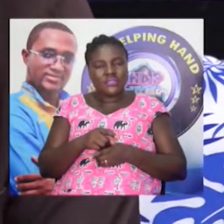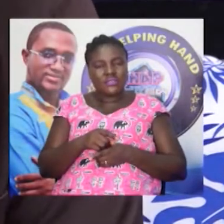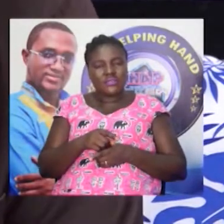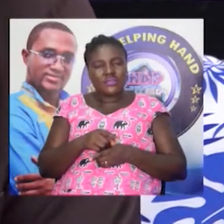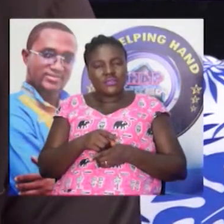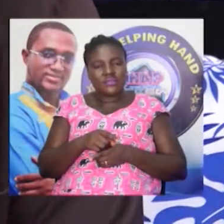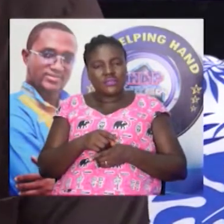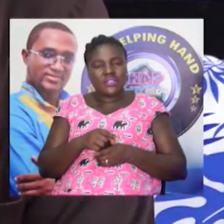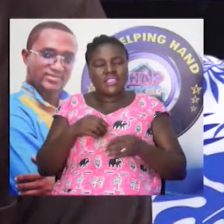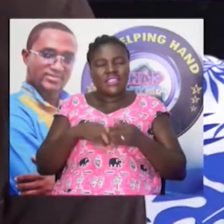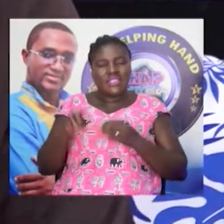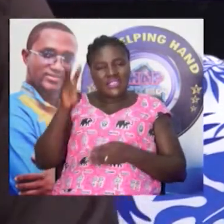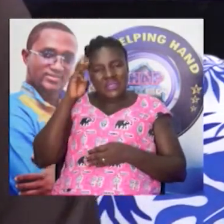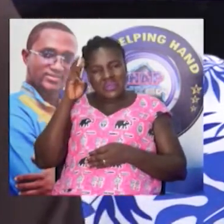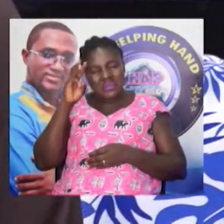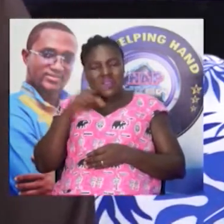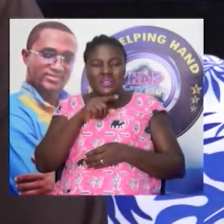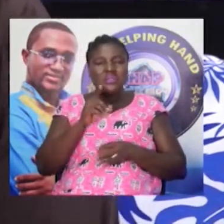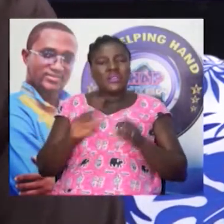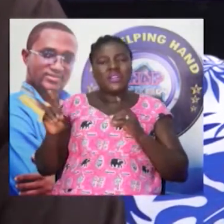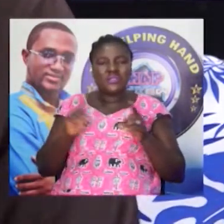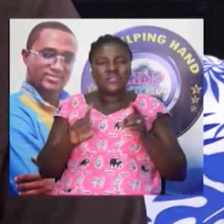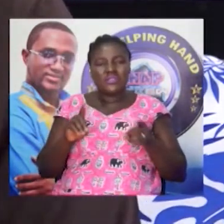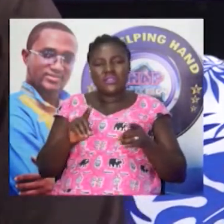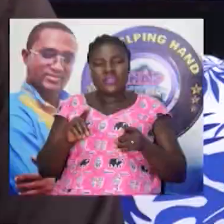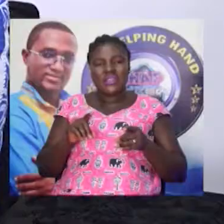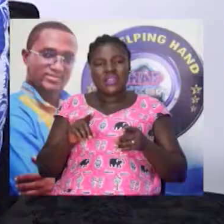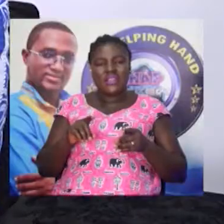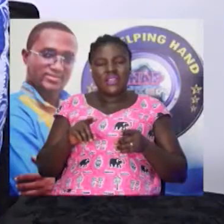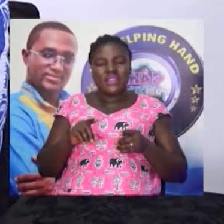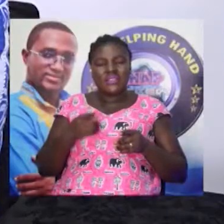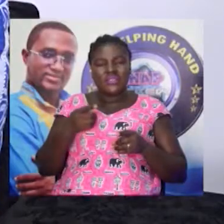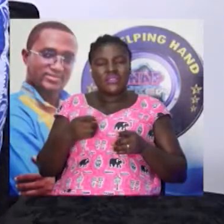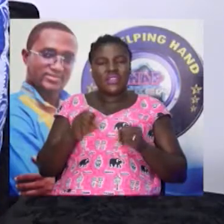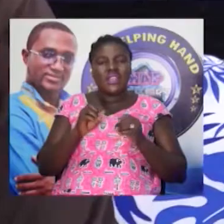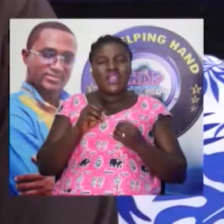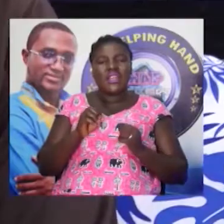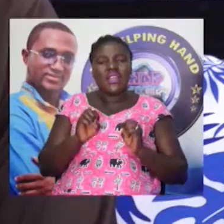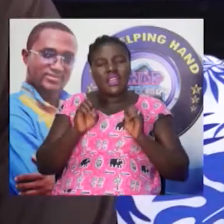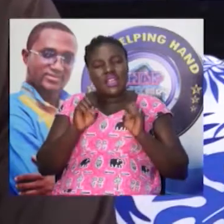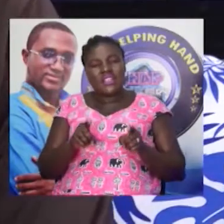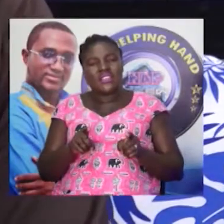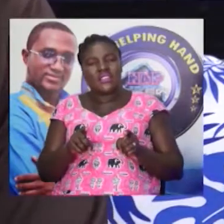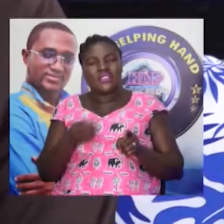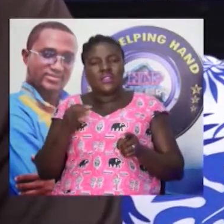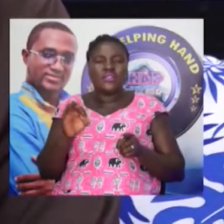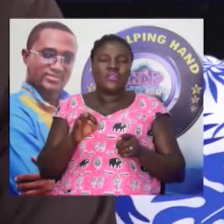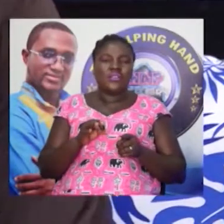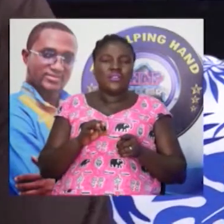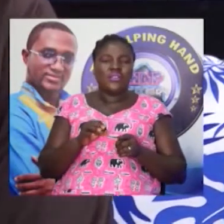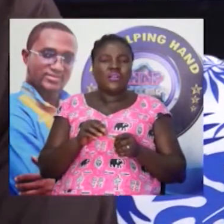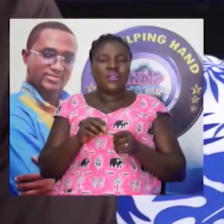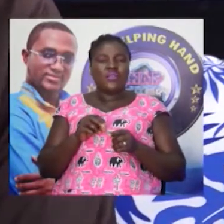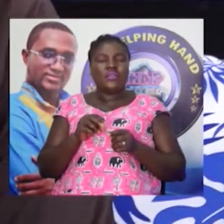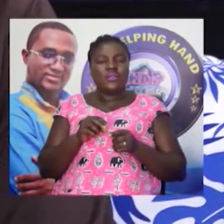in Winneba, you are doing education of the visual. What about those other courses? So that discrimination was there. But I remember what